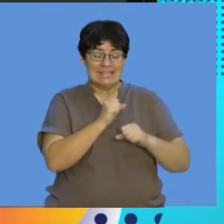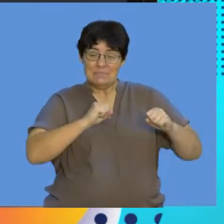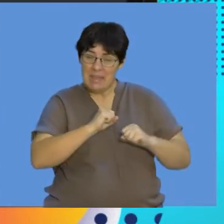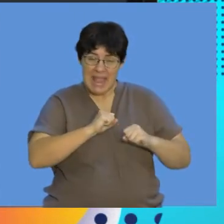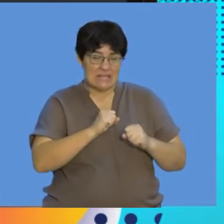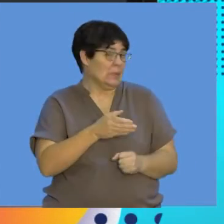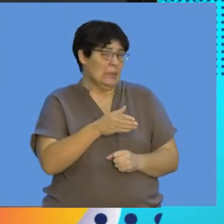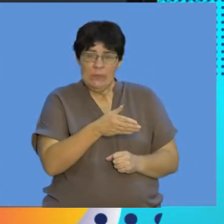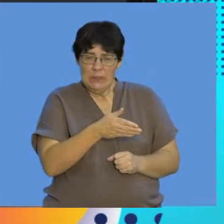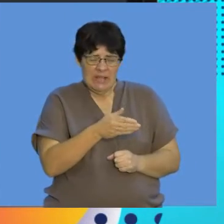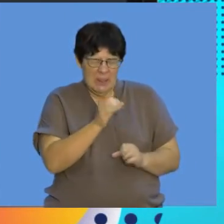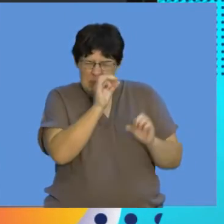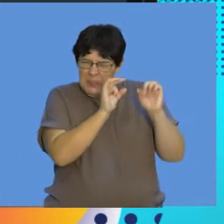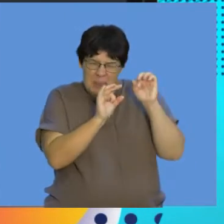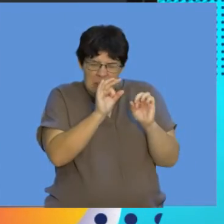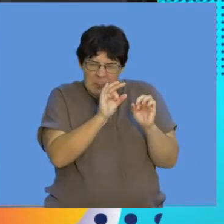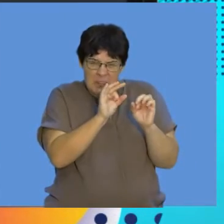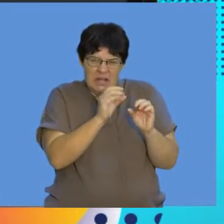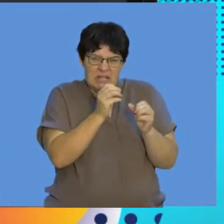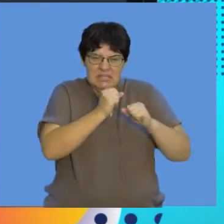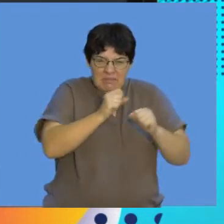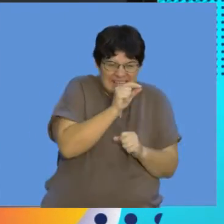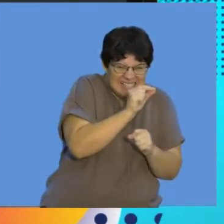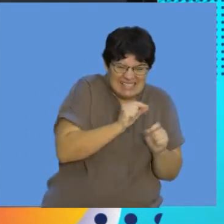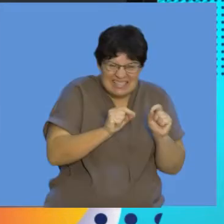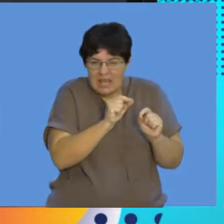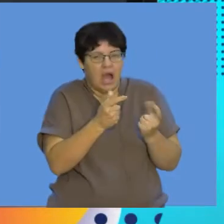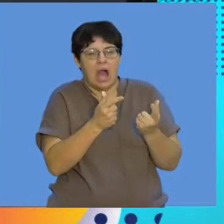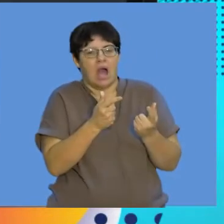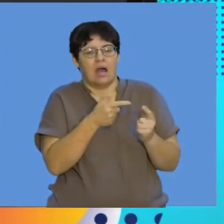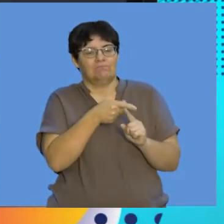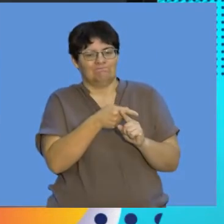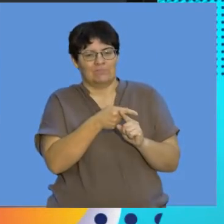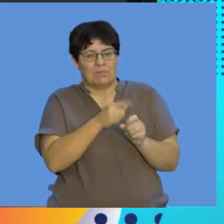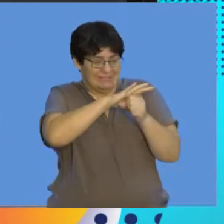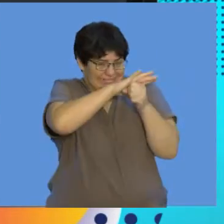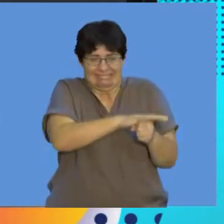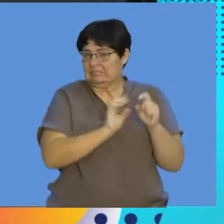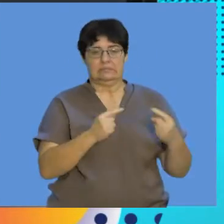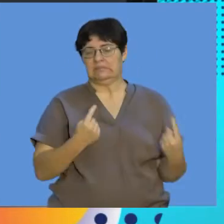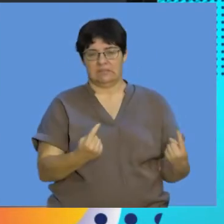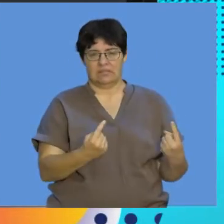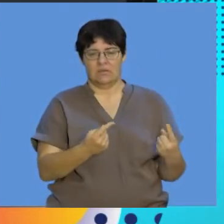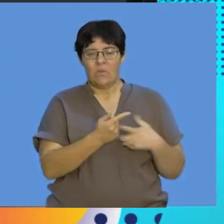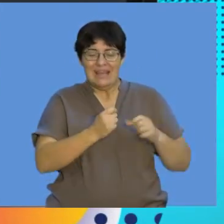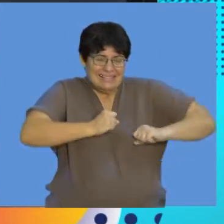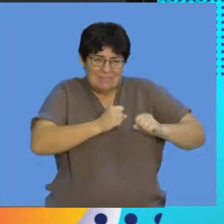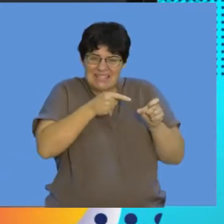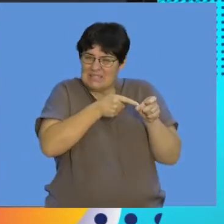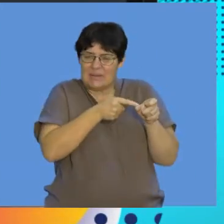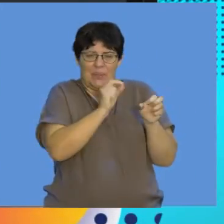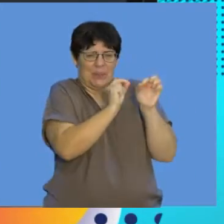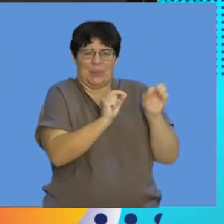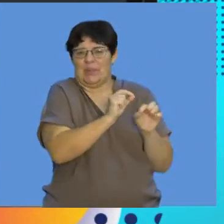are present, between the particles that make up a solid, then it's not actually, possible for us